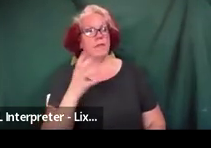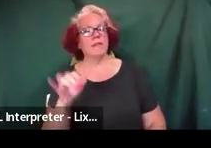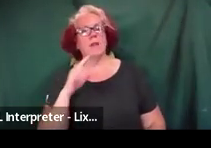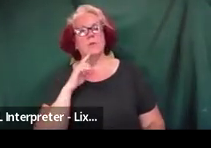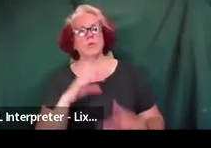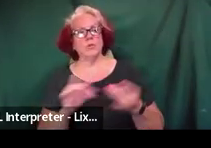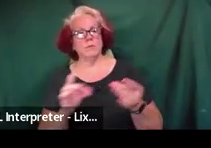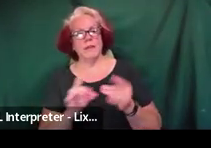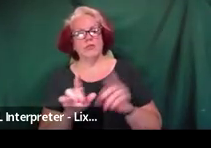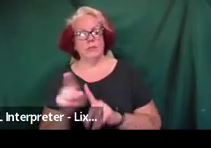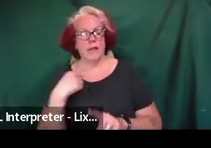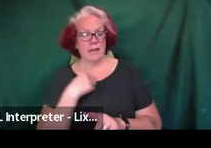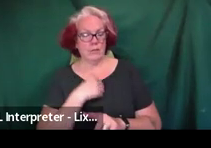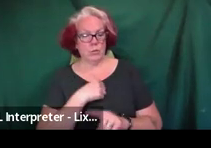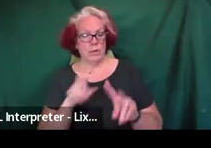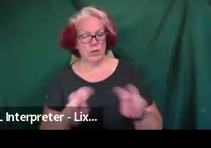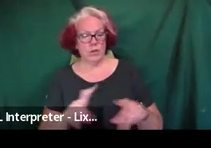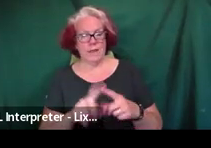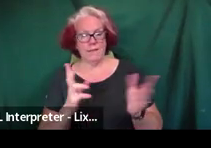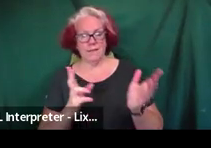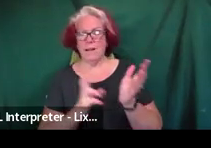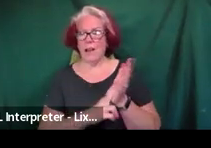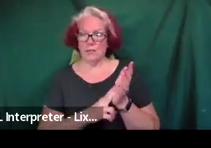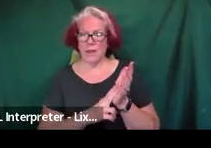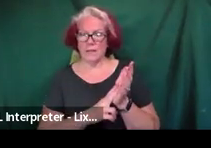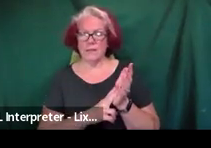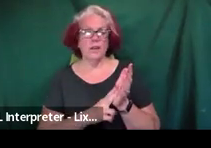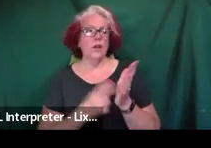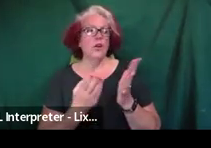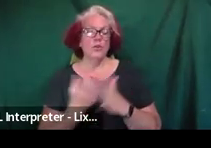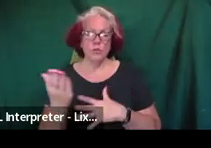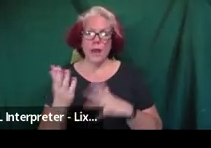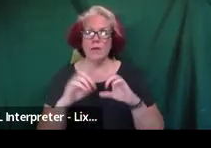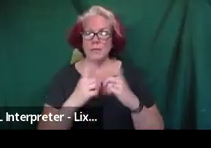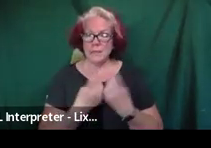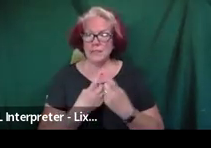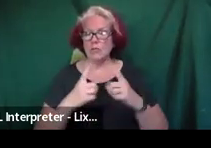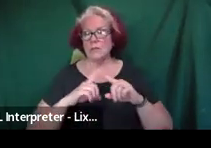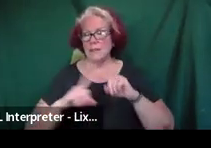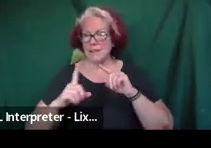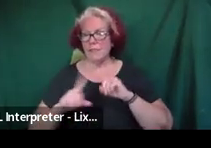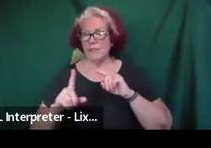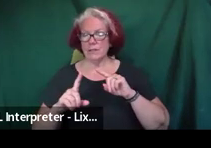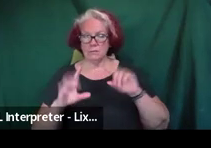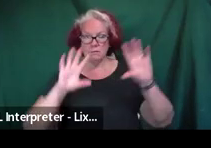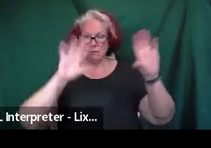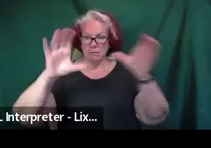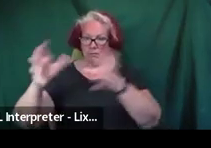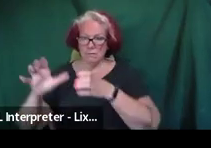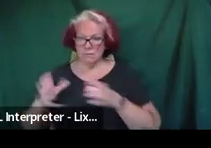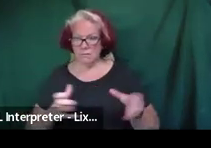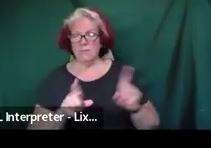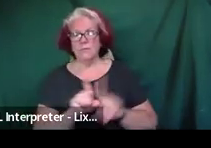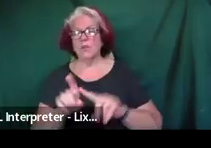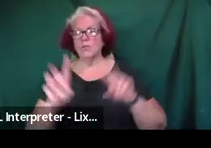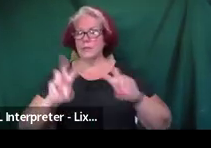mention, you know, as we look at contracts in throughout the district in different disciplines, you're also assessing,